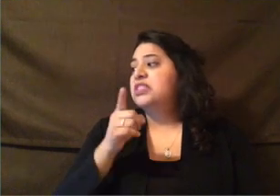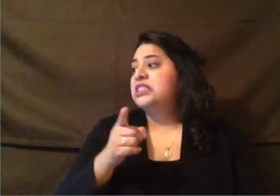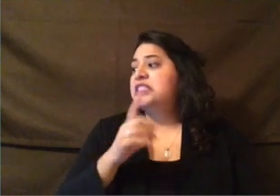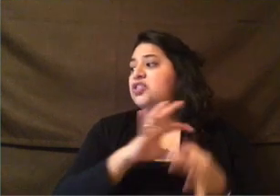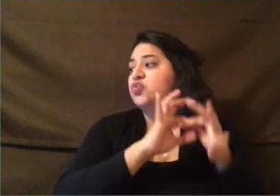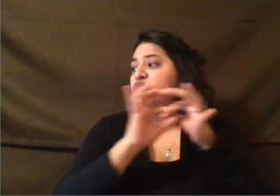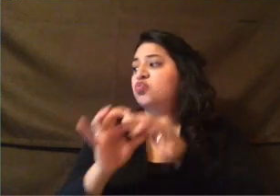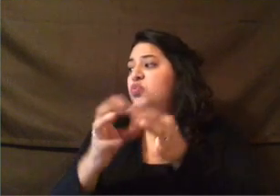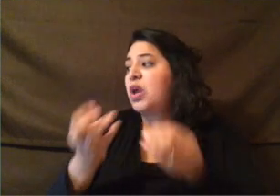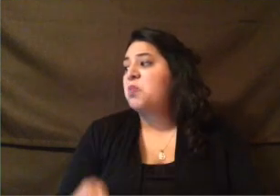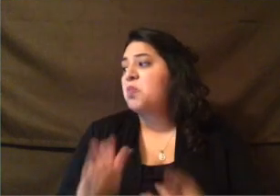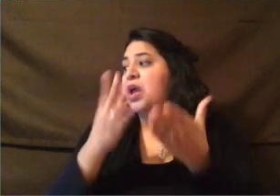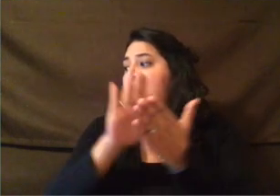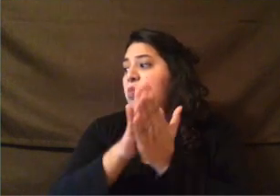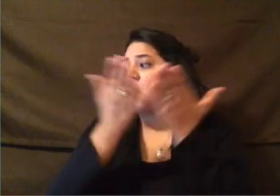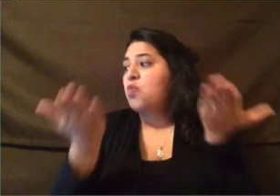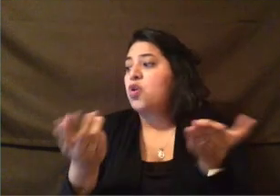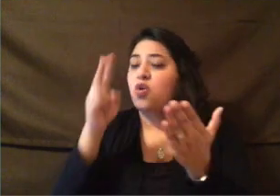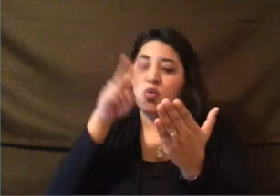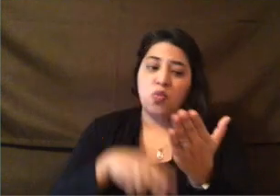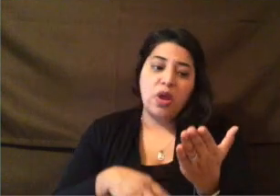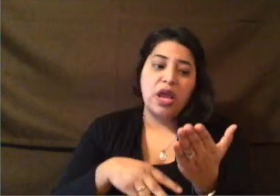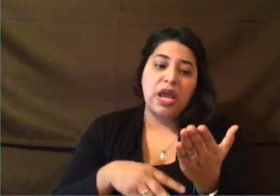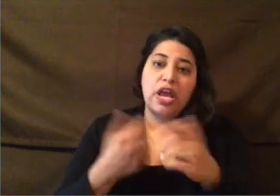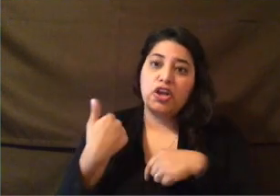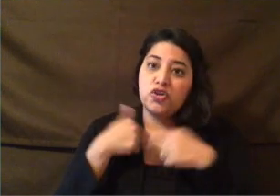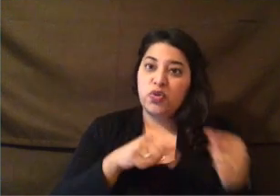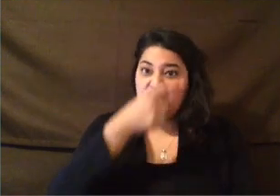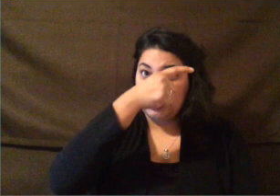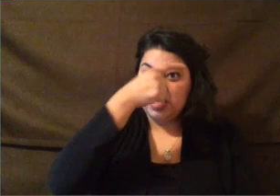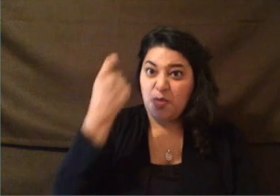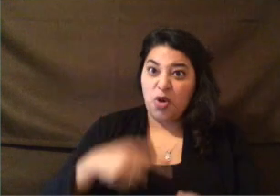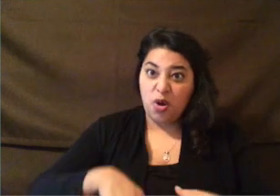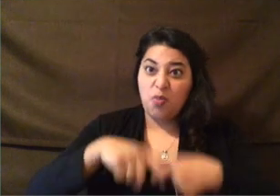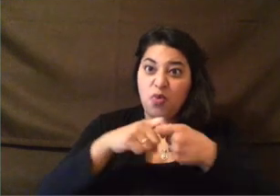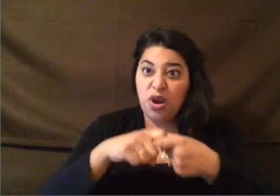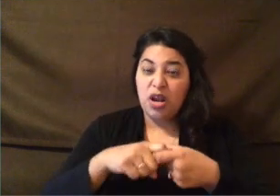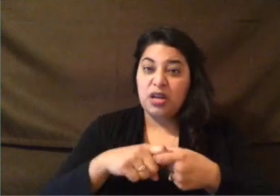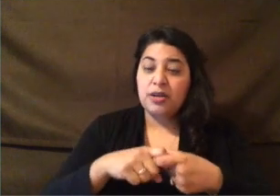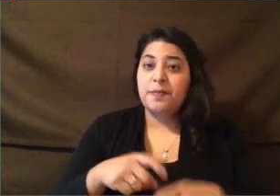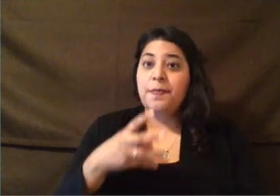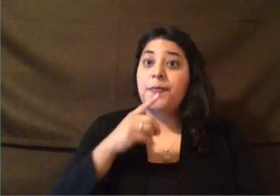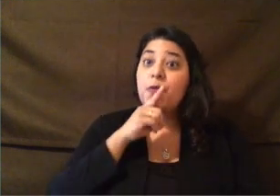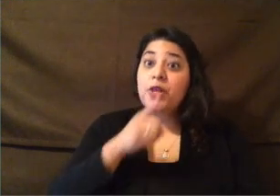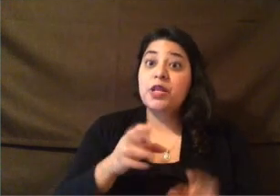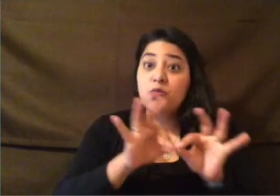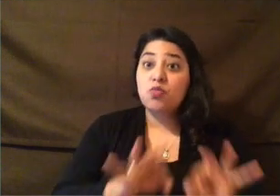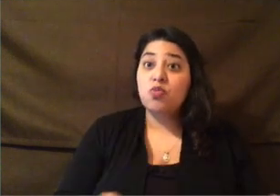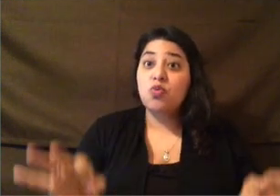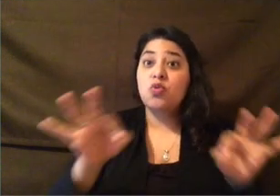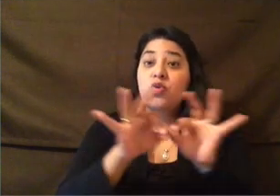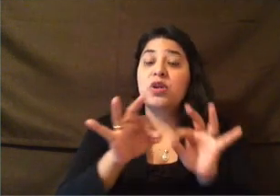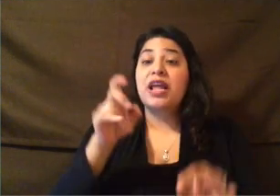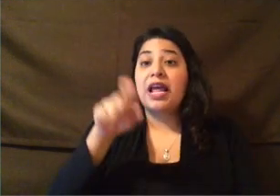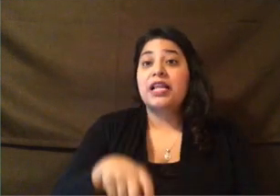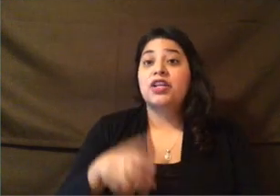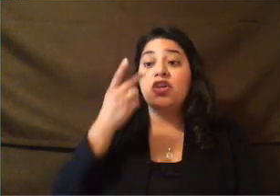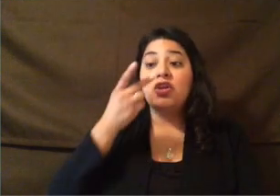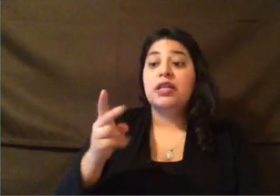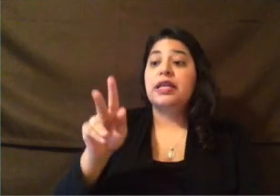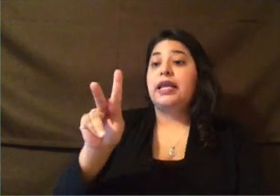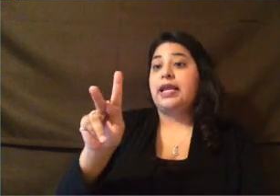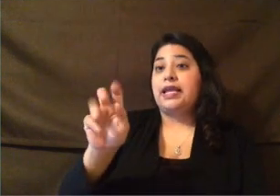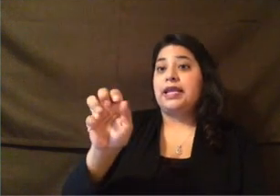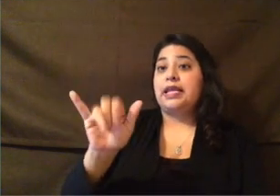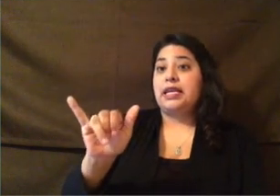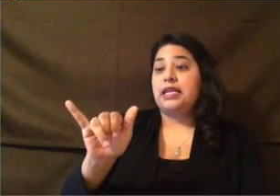title. And this dot plot is about the number of books read over summer break by students. And a really important part of dot